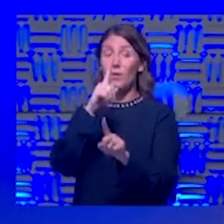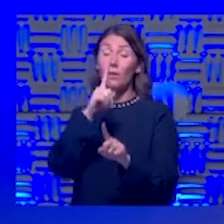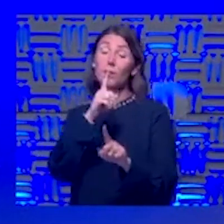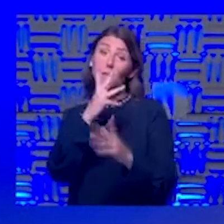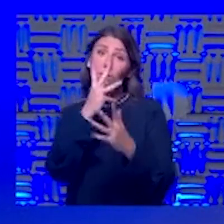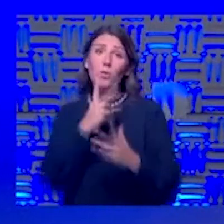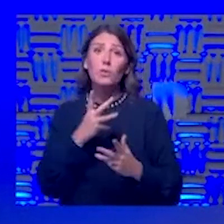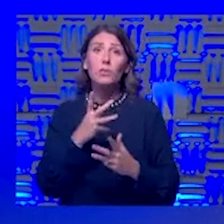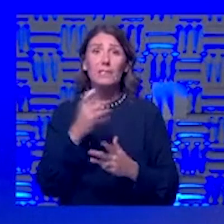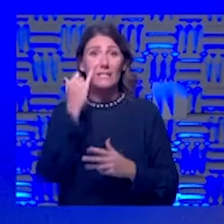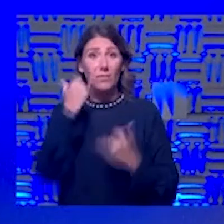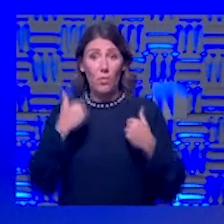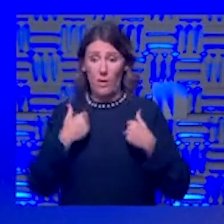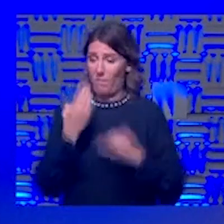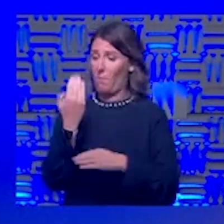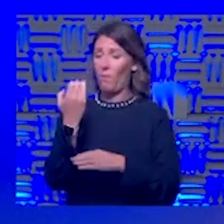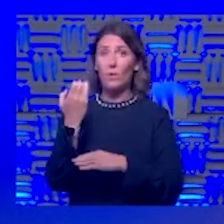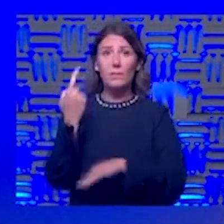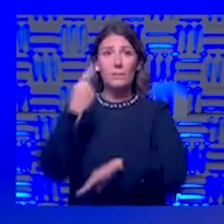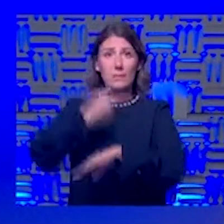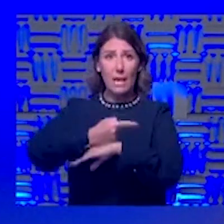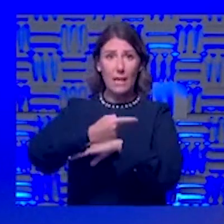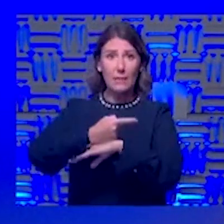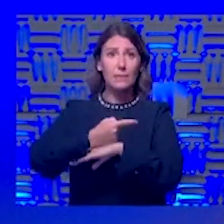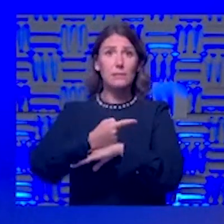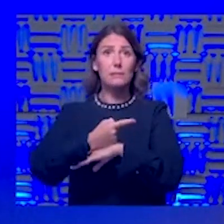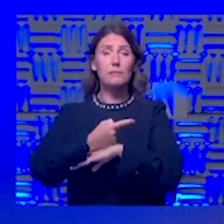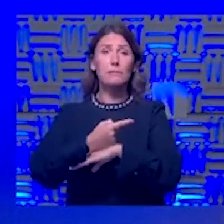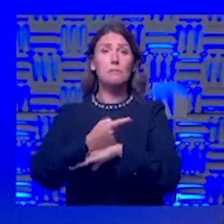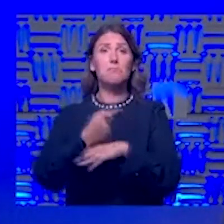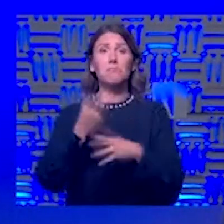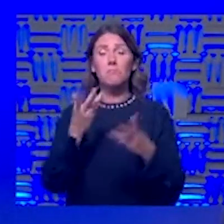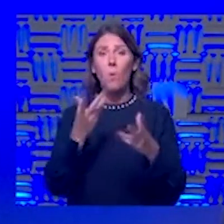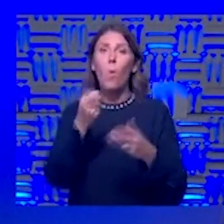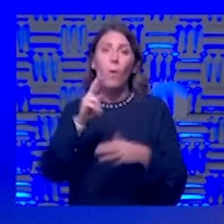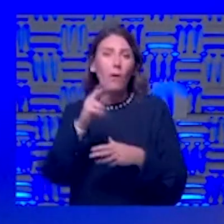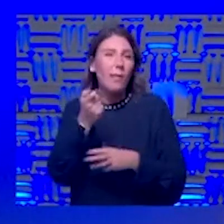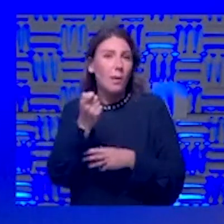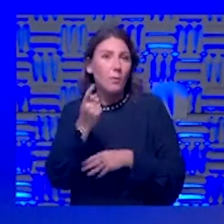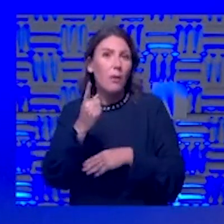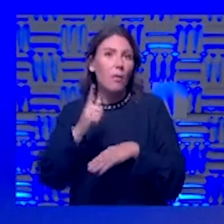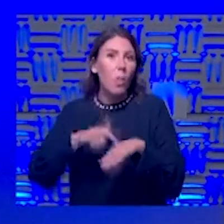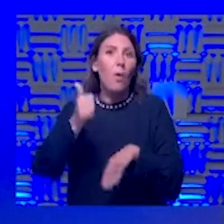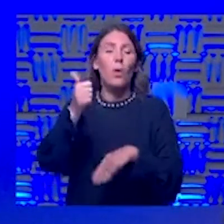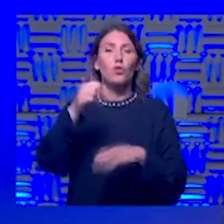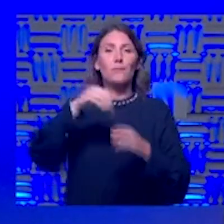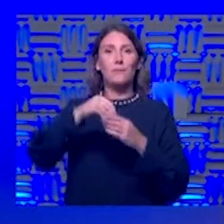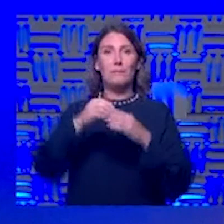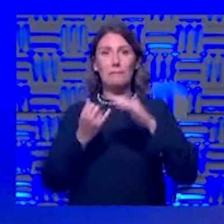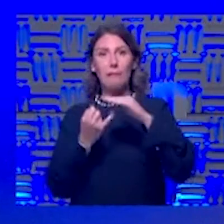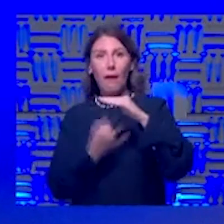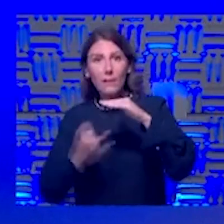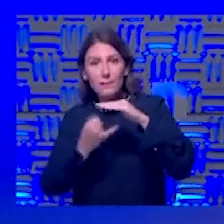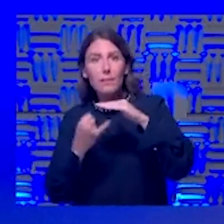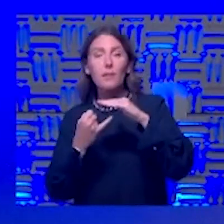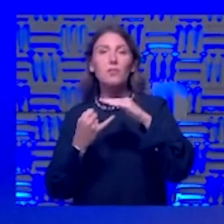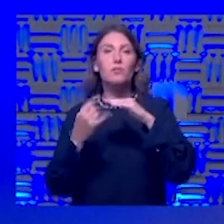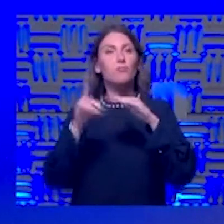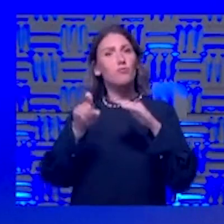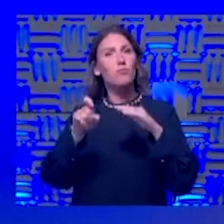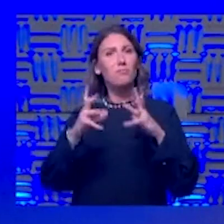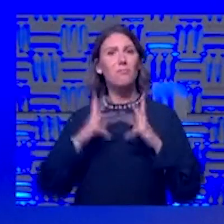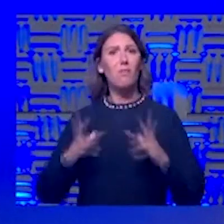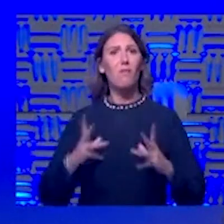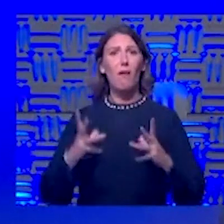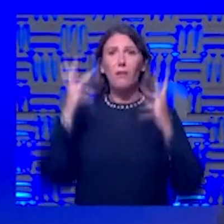that 14 days or a little bit longer, in your isolation, you should be fine to go out